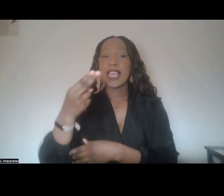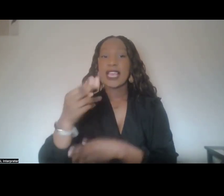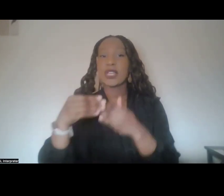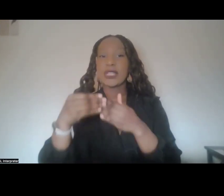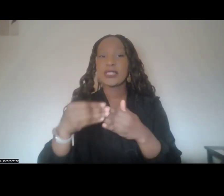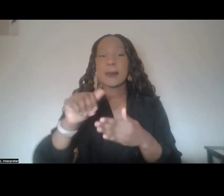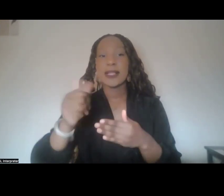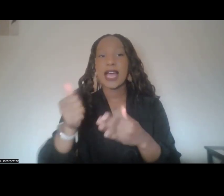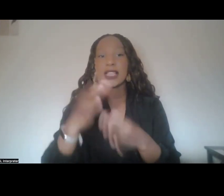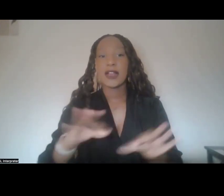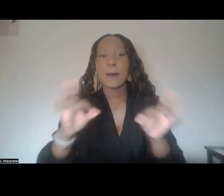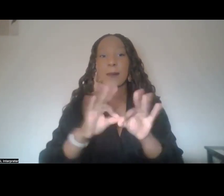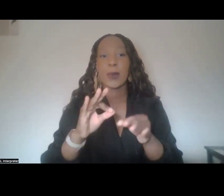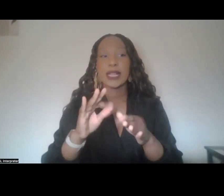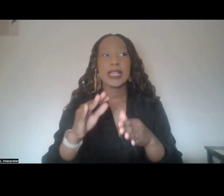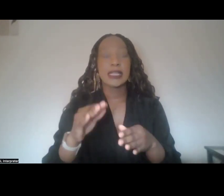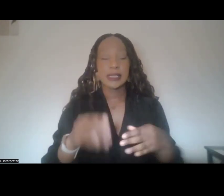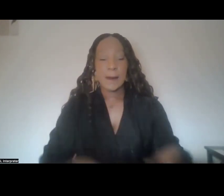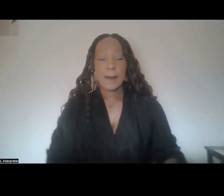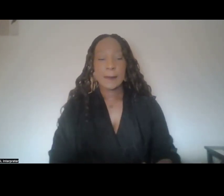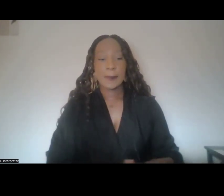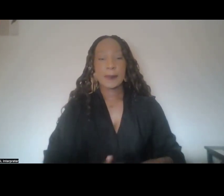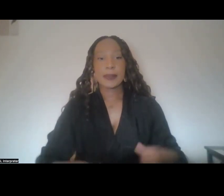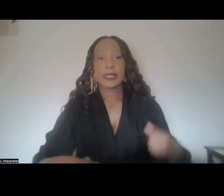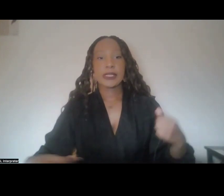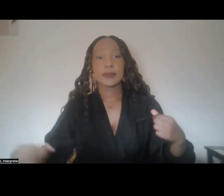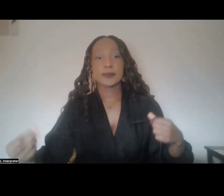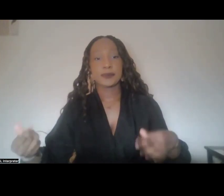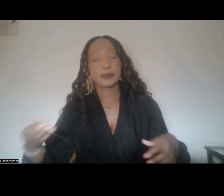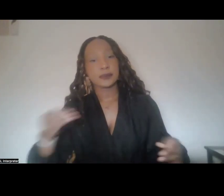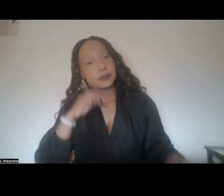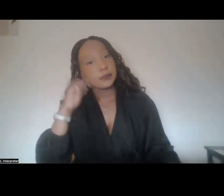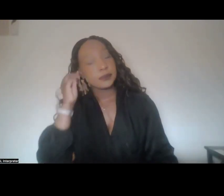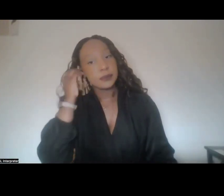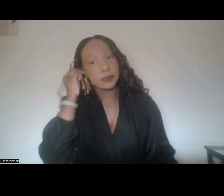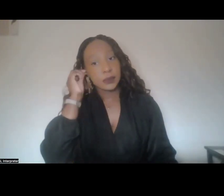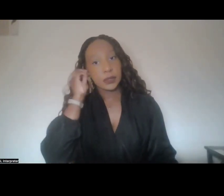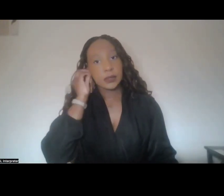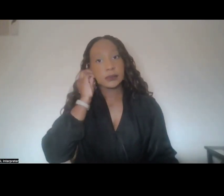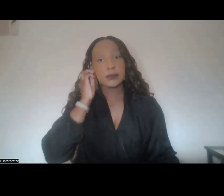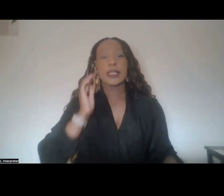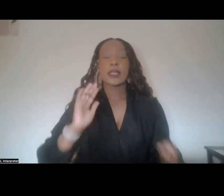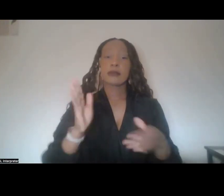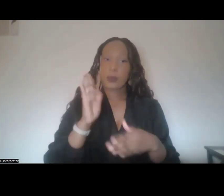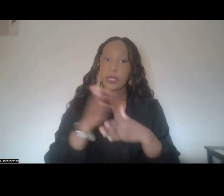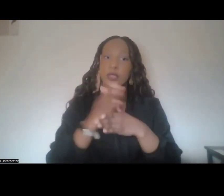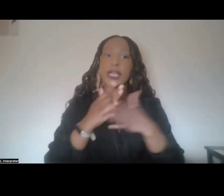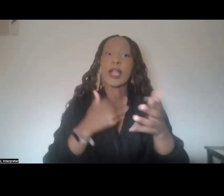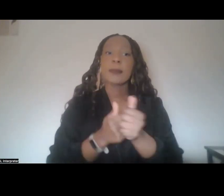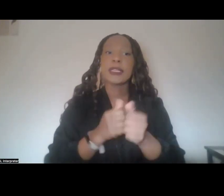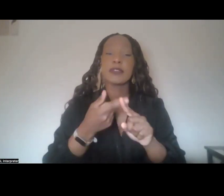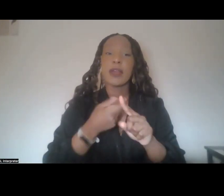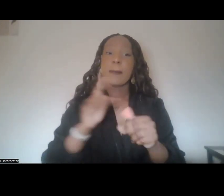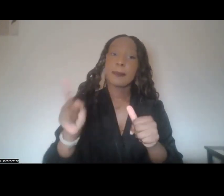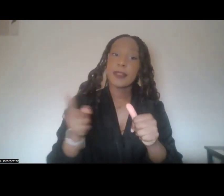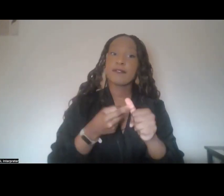here with us today to share their insights from the district's first stabilization center, which opened in October of